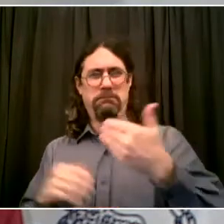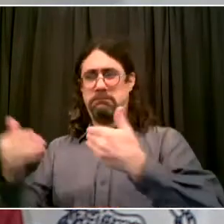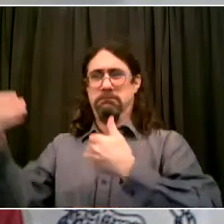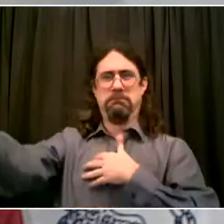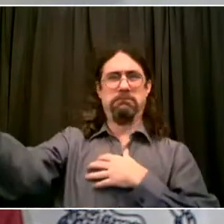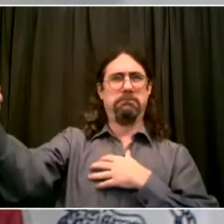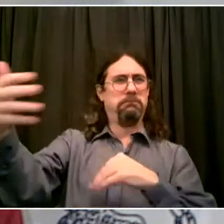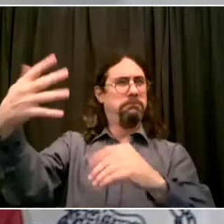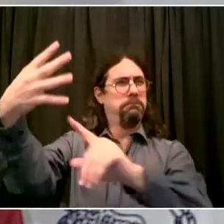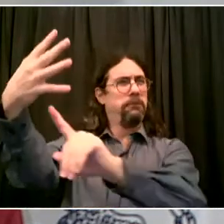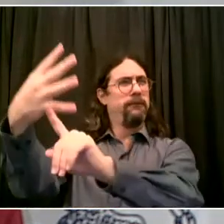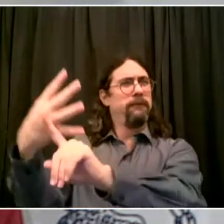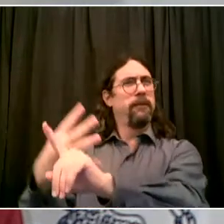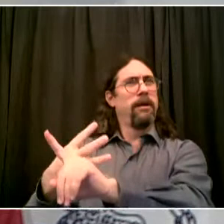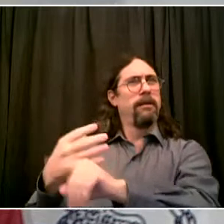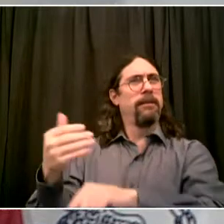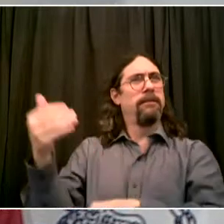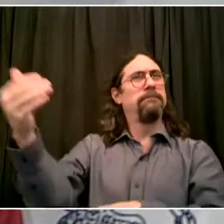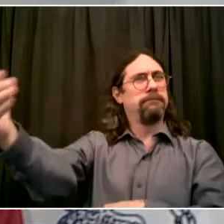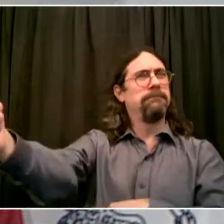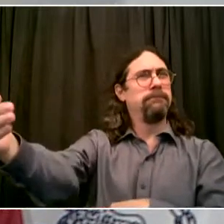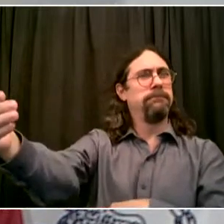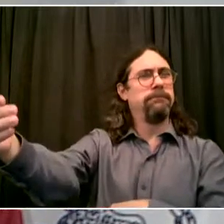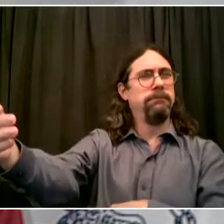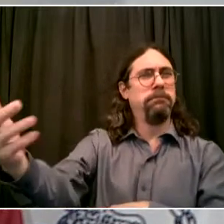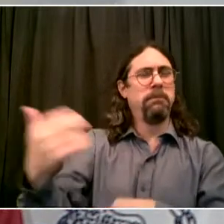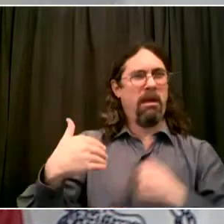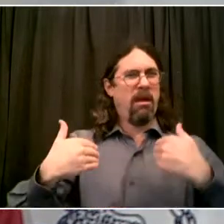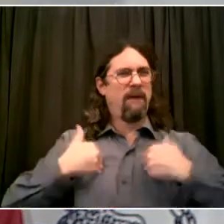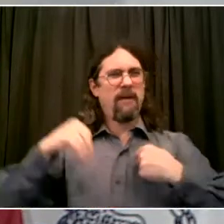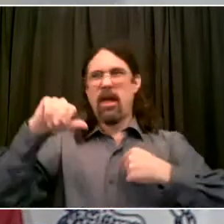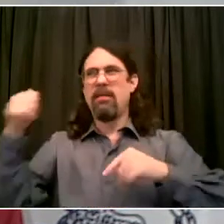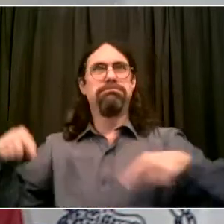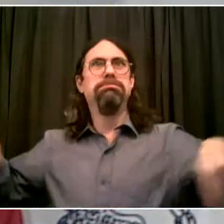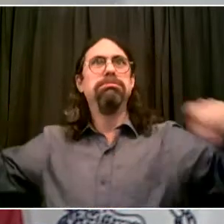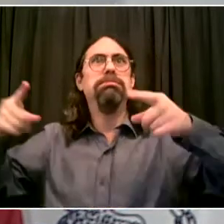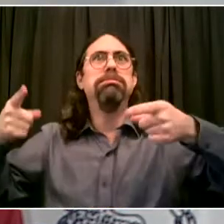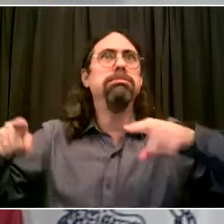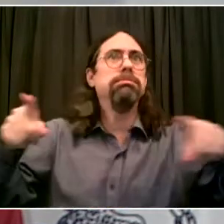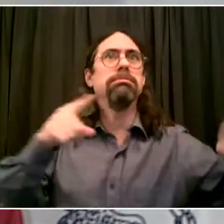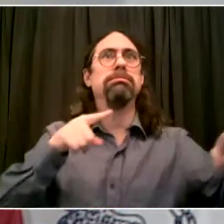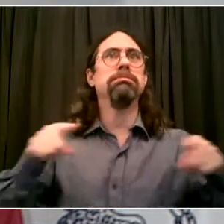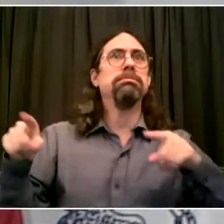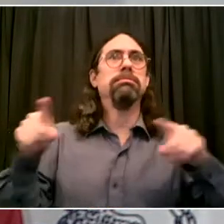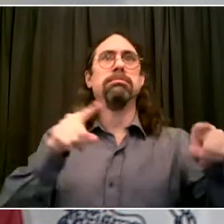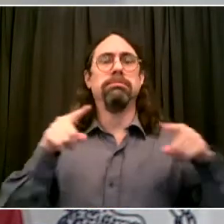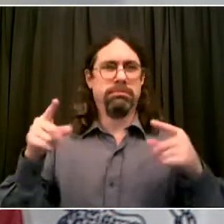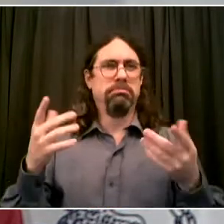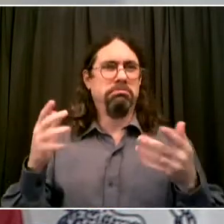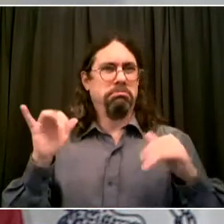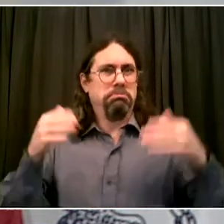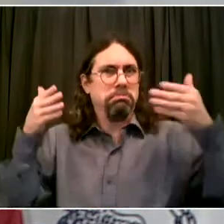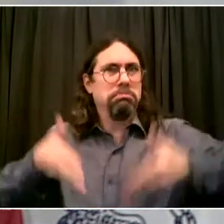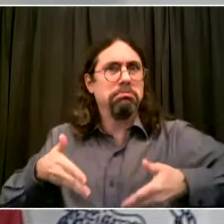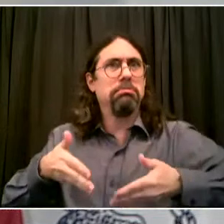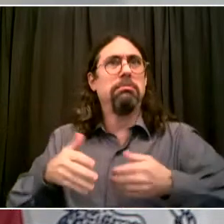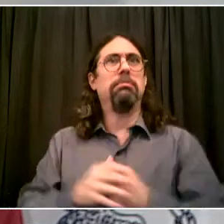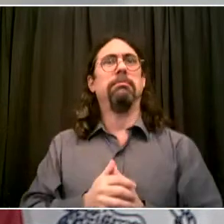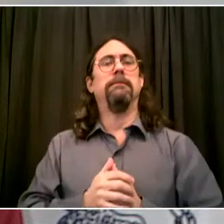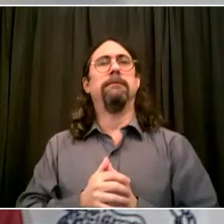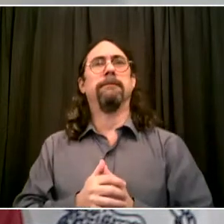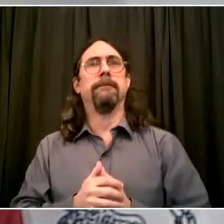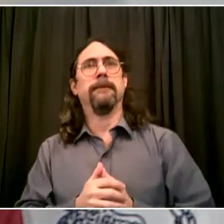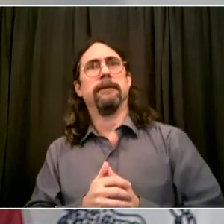in 2013, I think I was in 5th place. So I think it's really early. I'm watching all